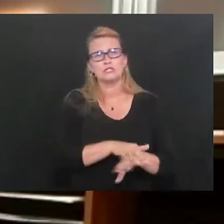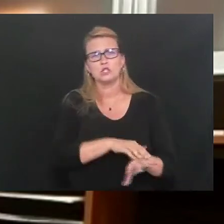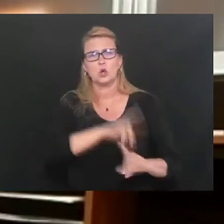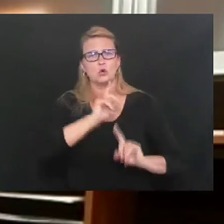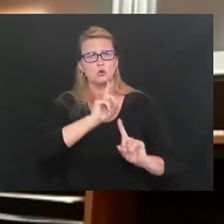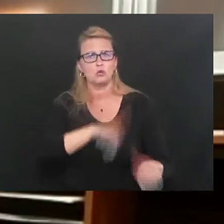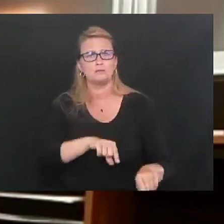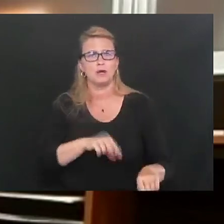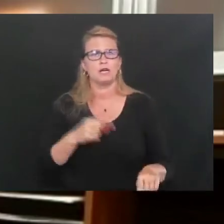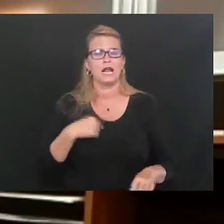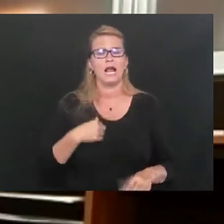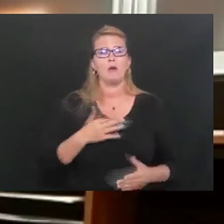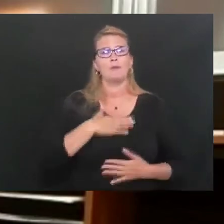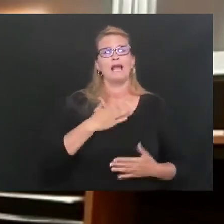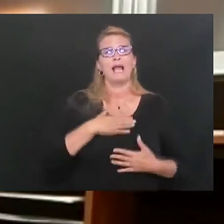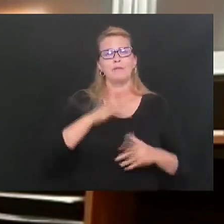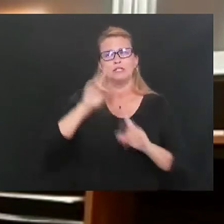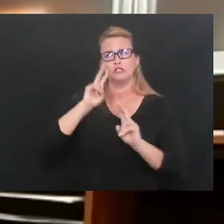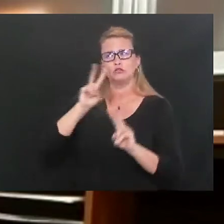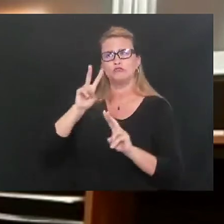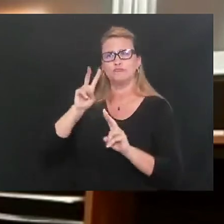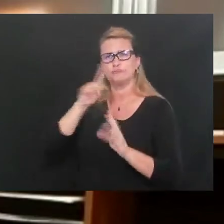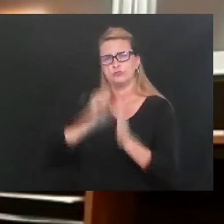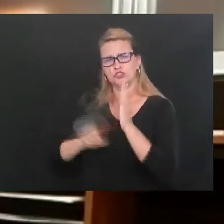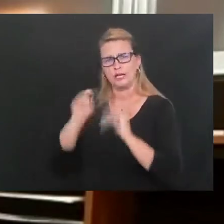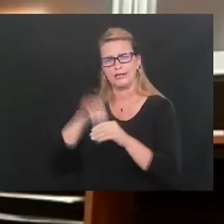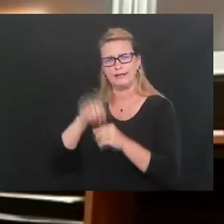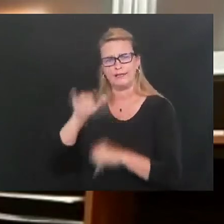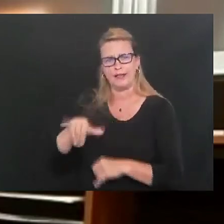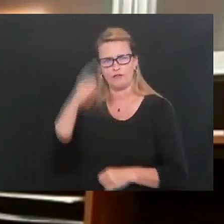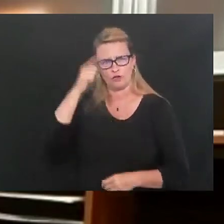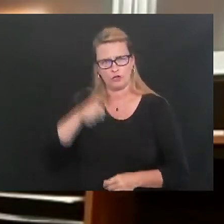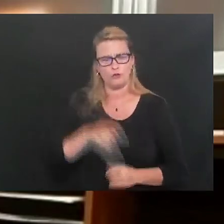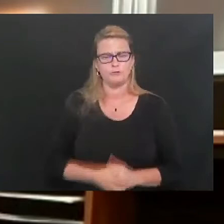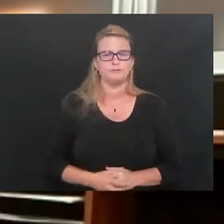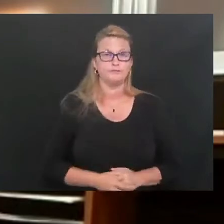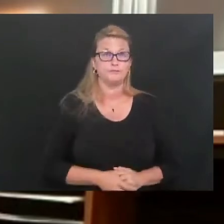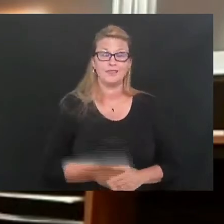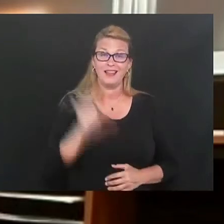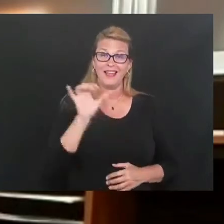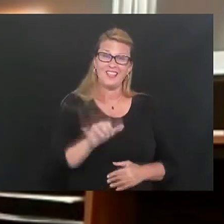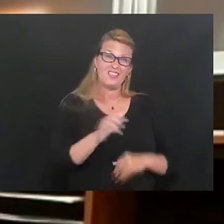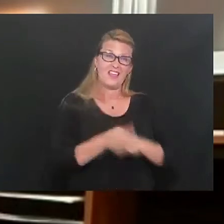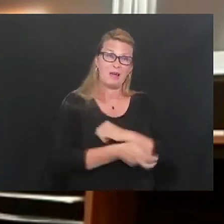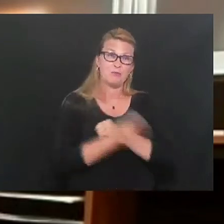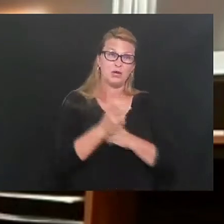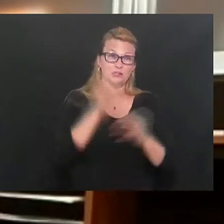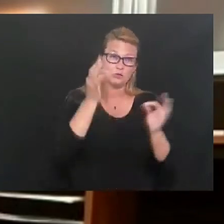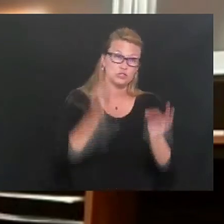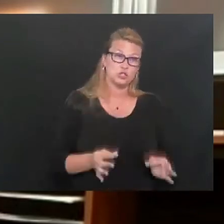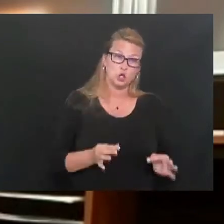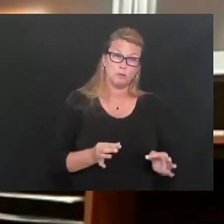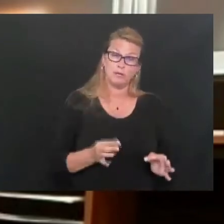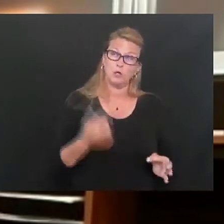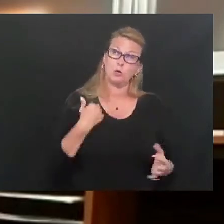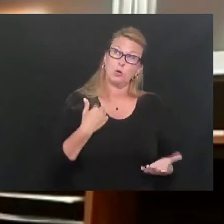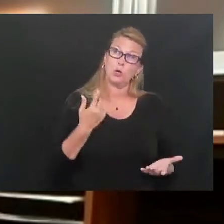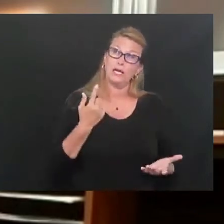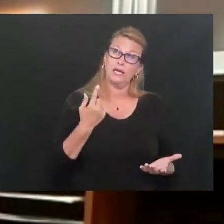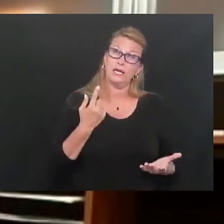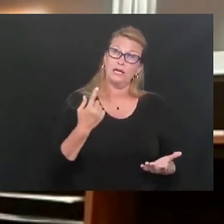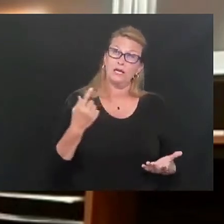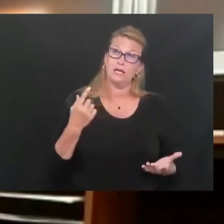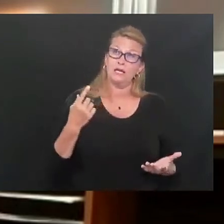but I'm happy to take a look at that. As far as a press release, as soon as the breach was determined, we were coached